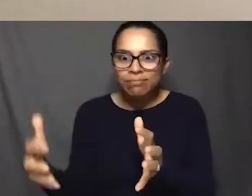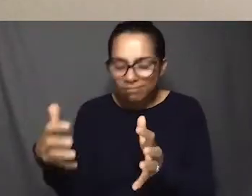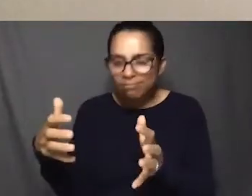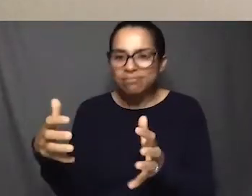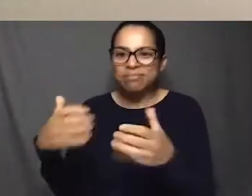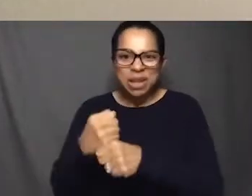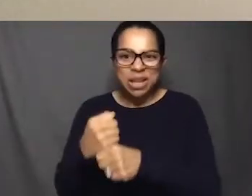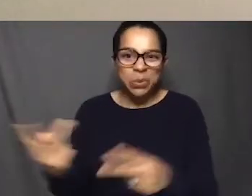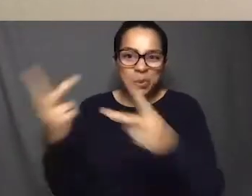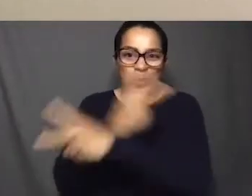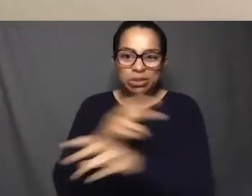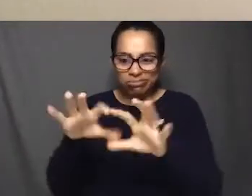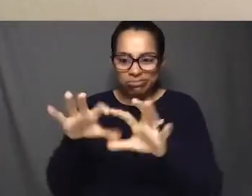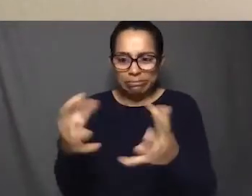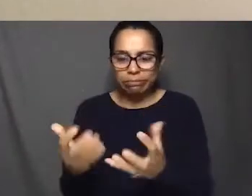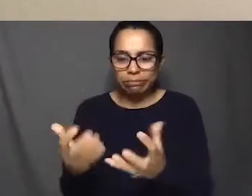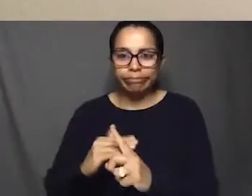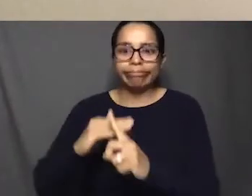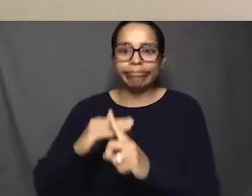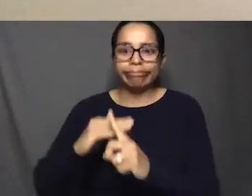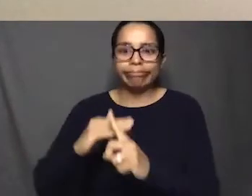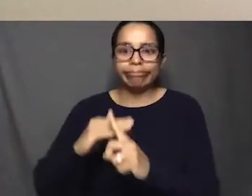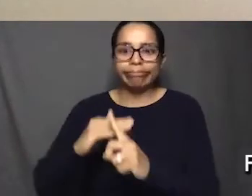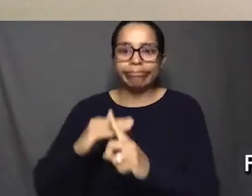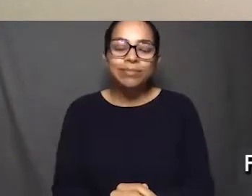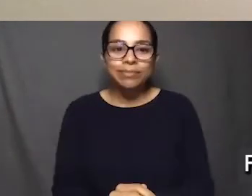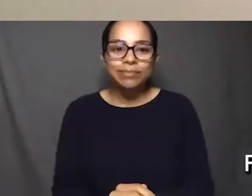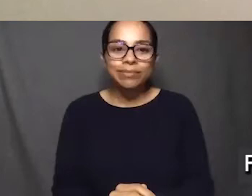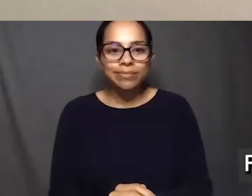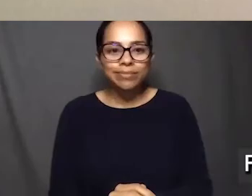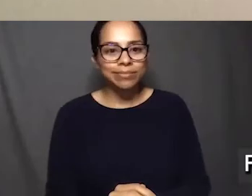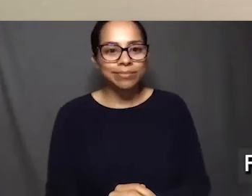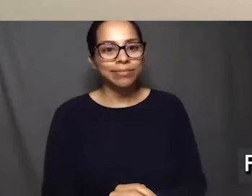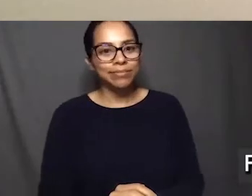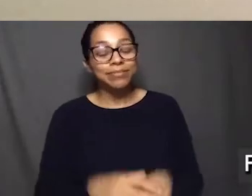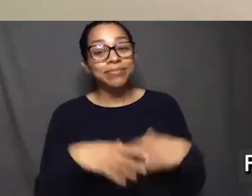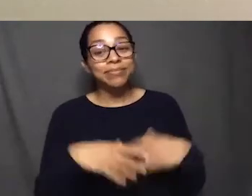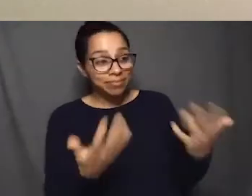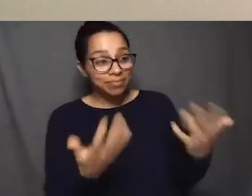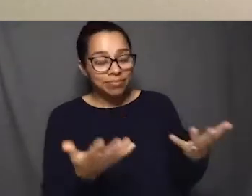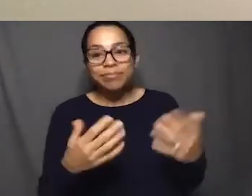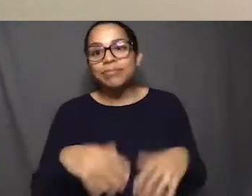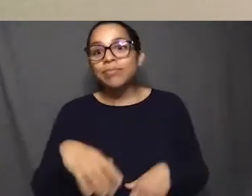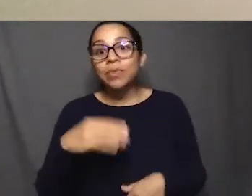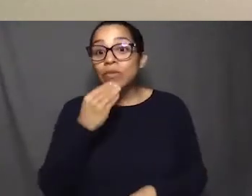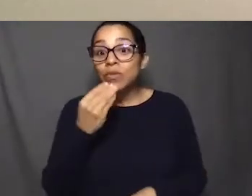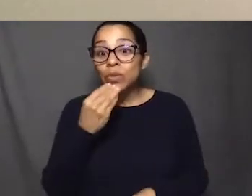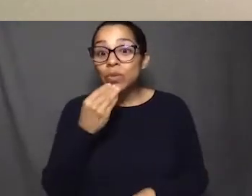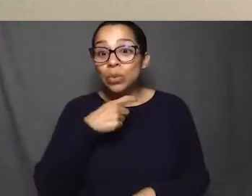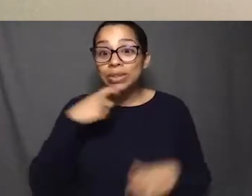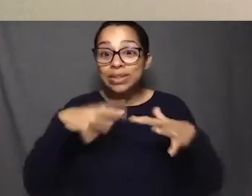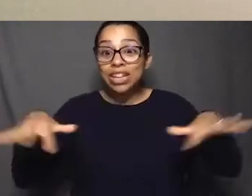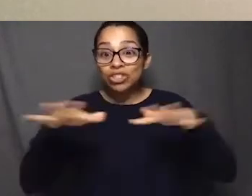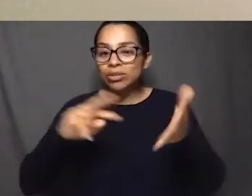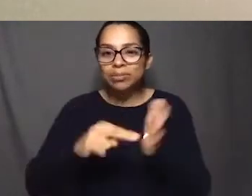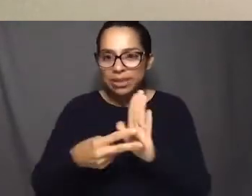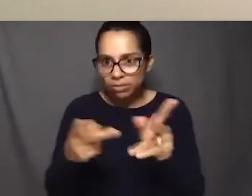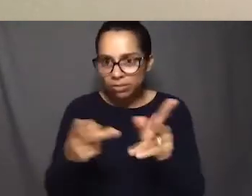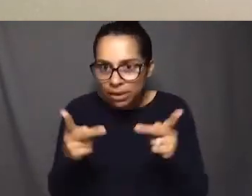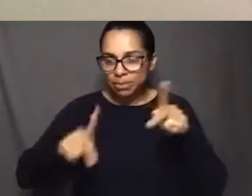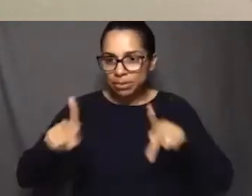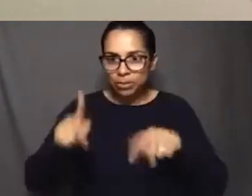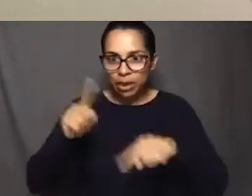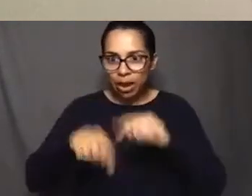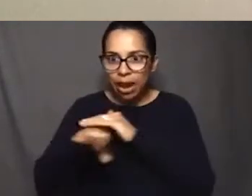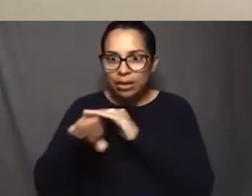deserts are a reality for many people around the world. Food deserts are regions where people can't access healthy food. People in